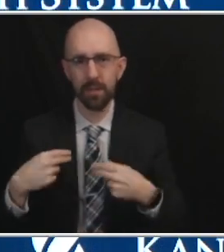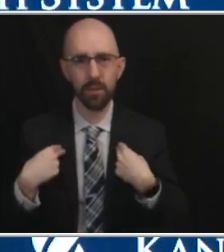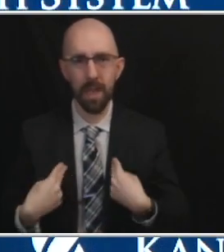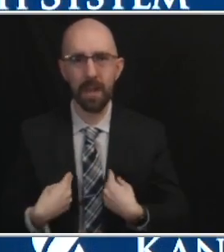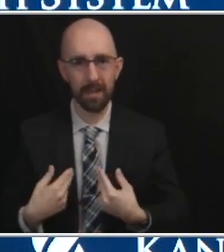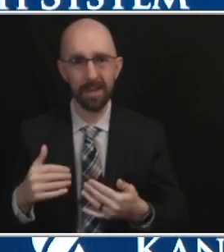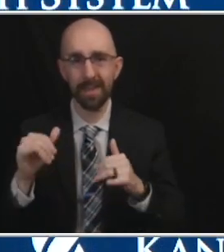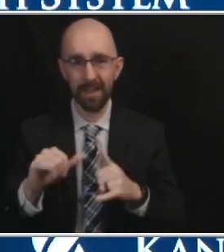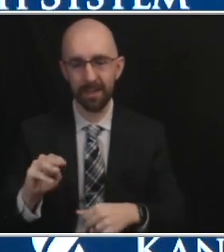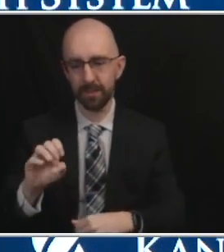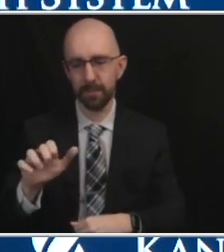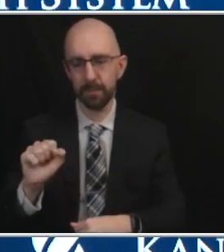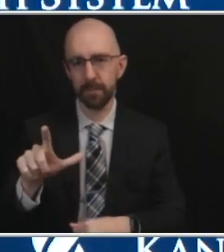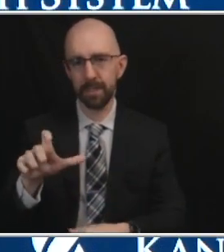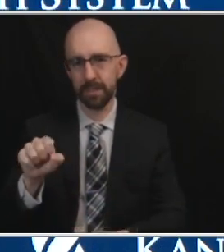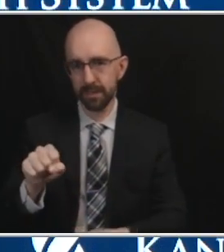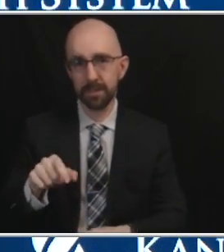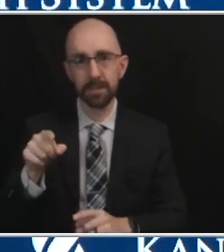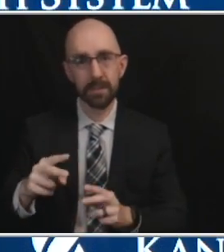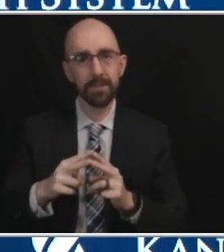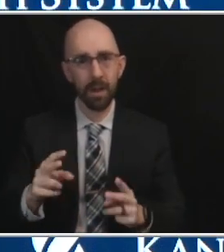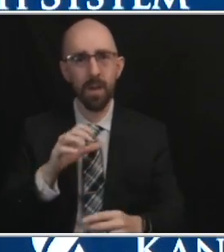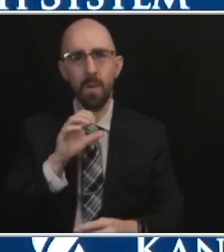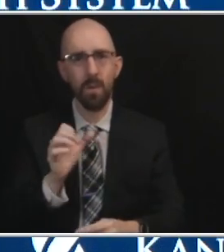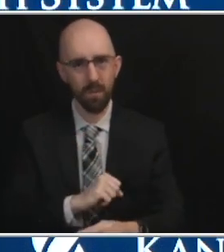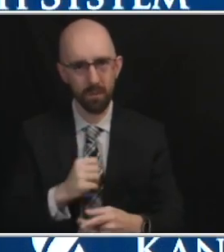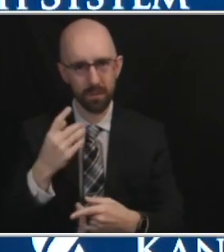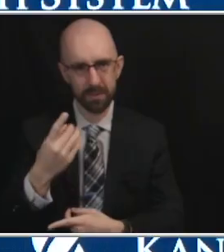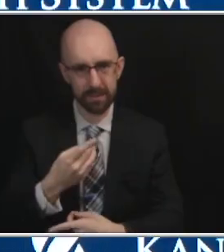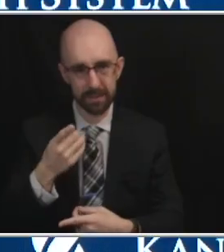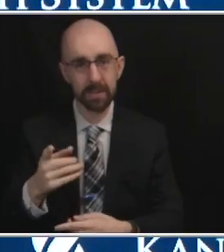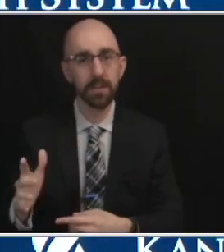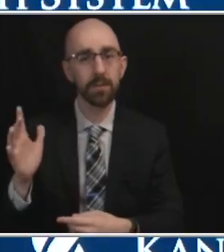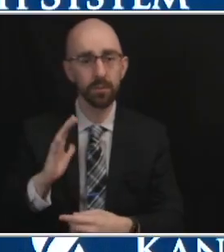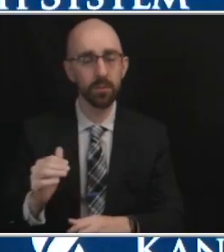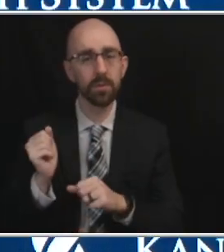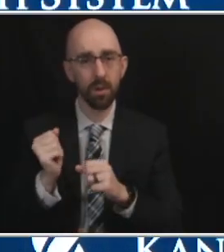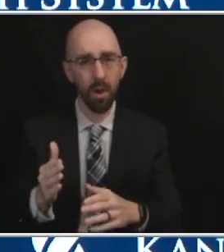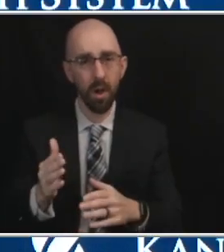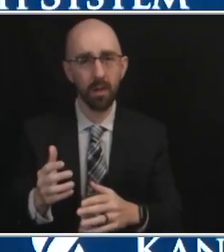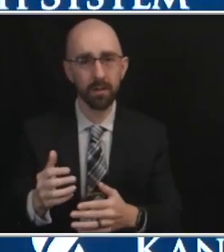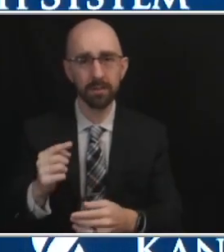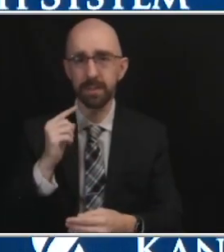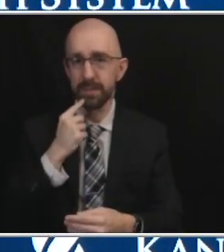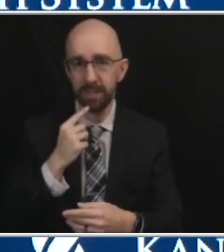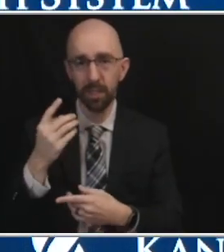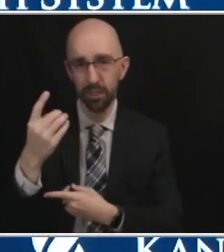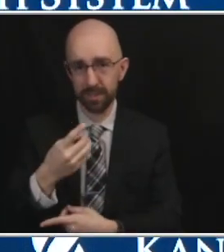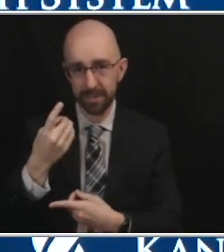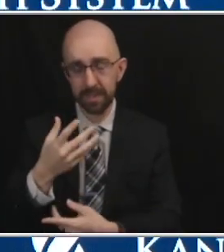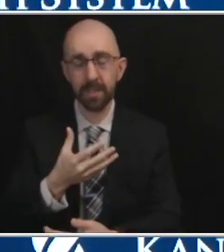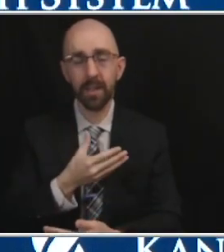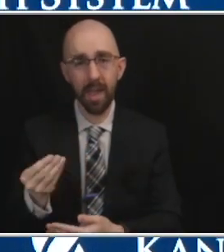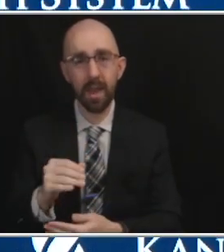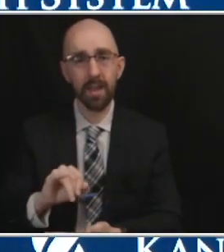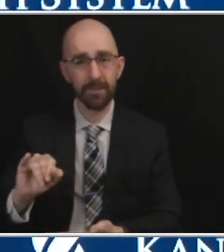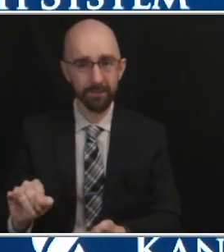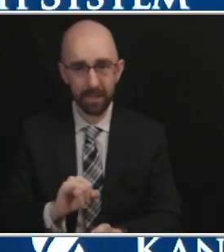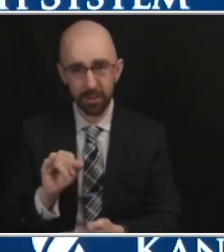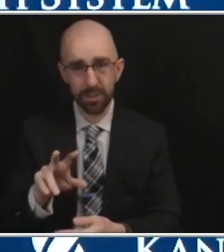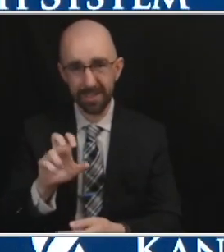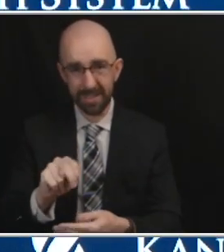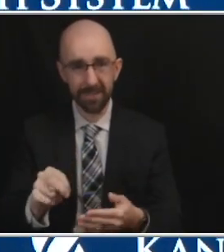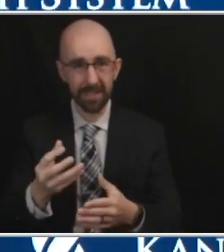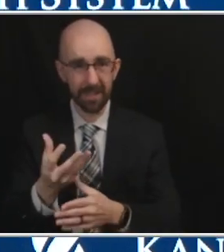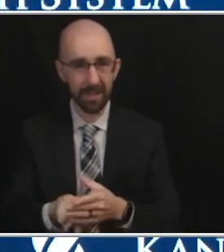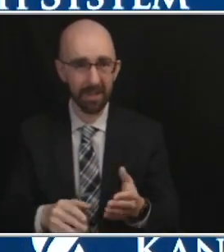measles. And measles is a very old disease. It used to cause a lot of severe disease and infections and even death.